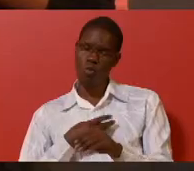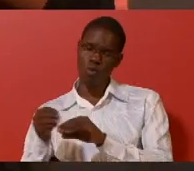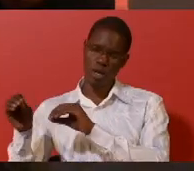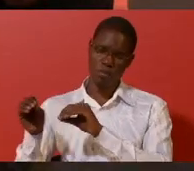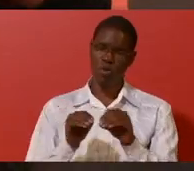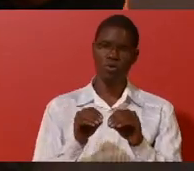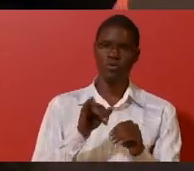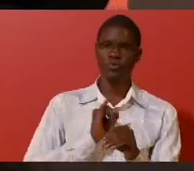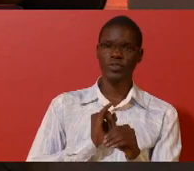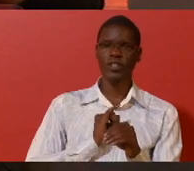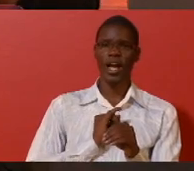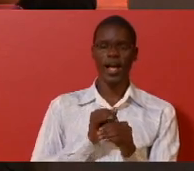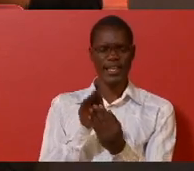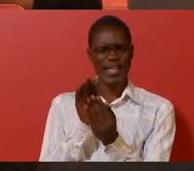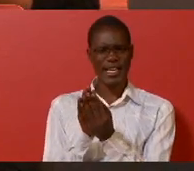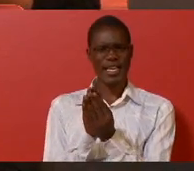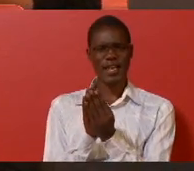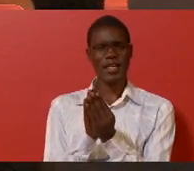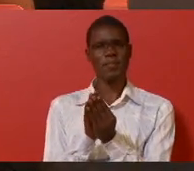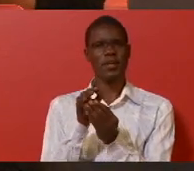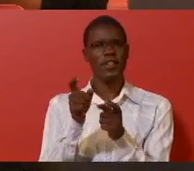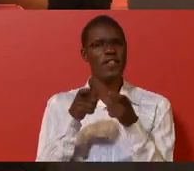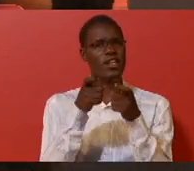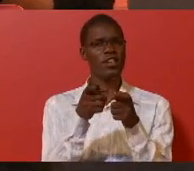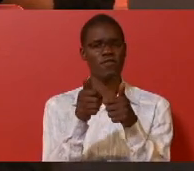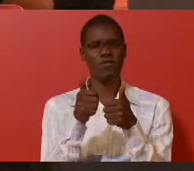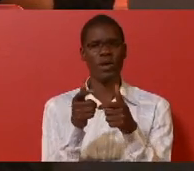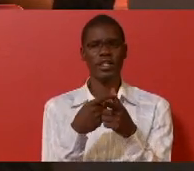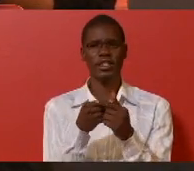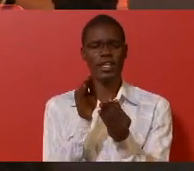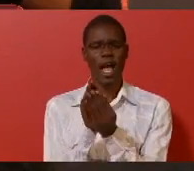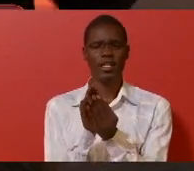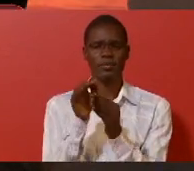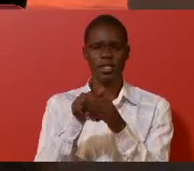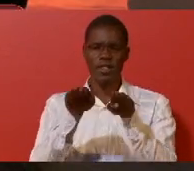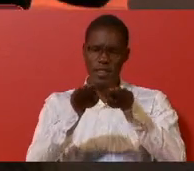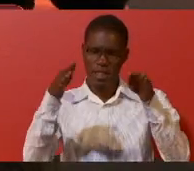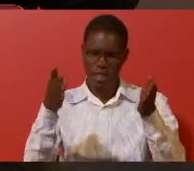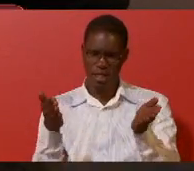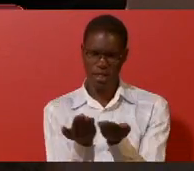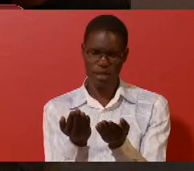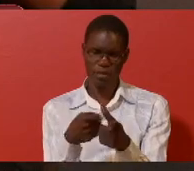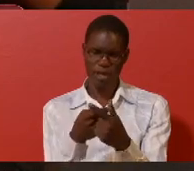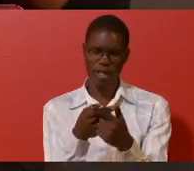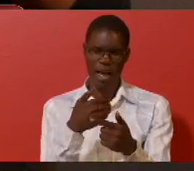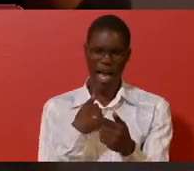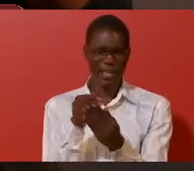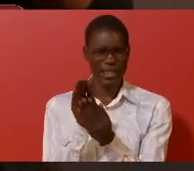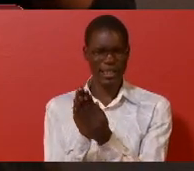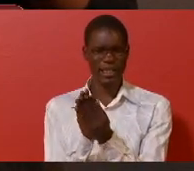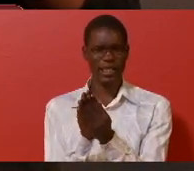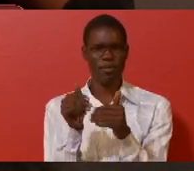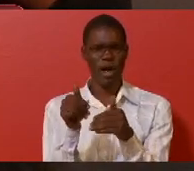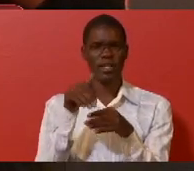I package up the crystal apple, I put it in the box, I retie the ribbon, I put it in